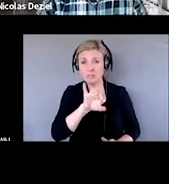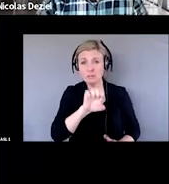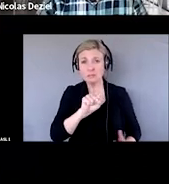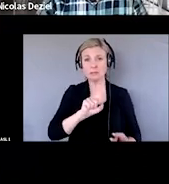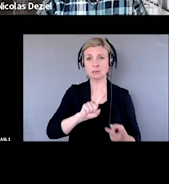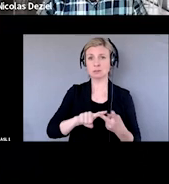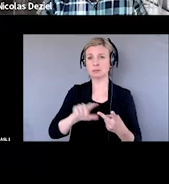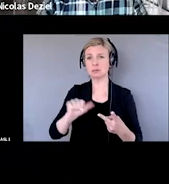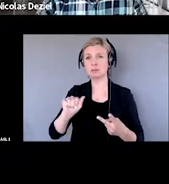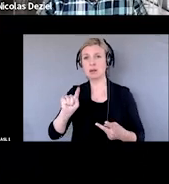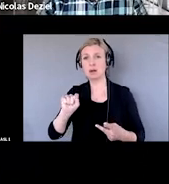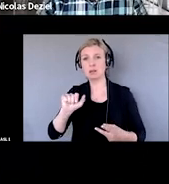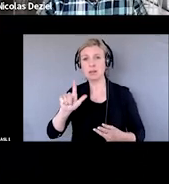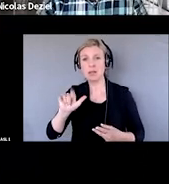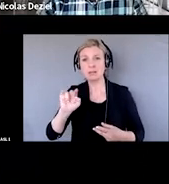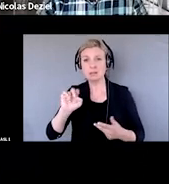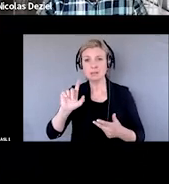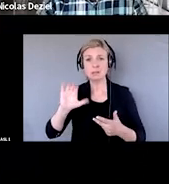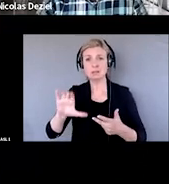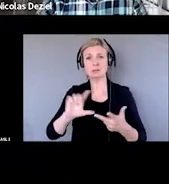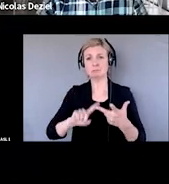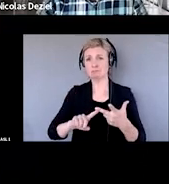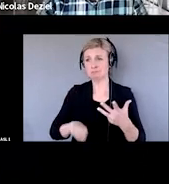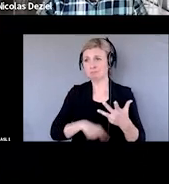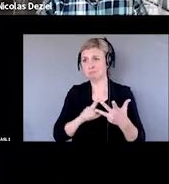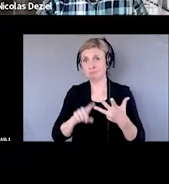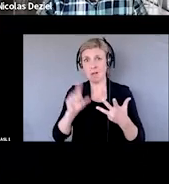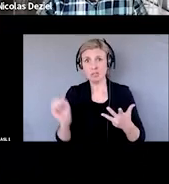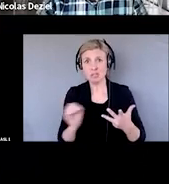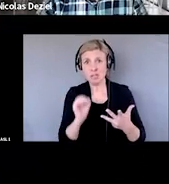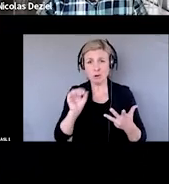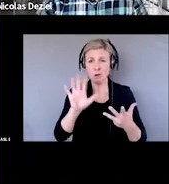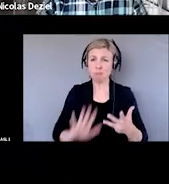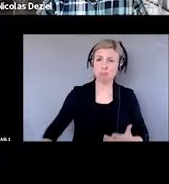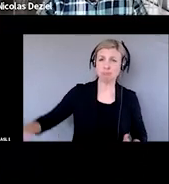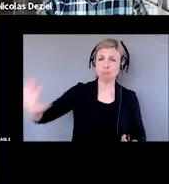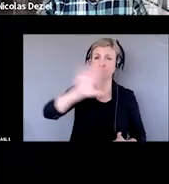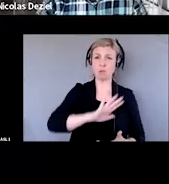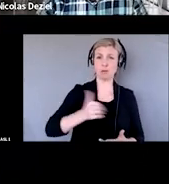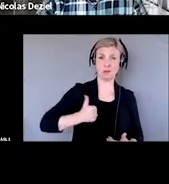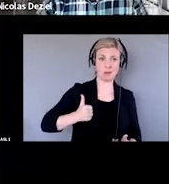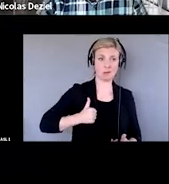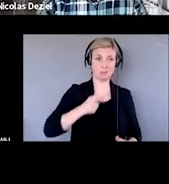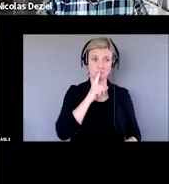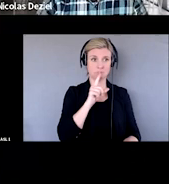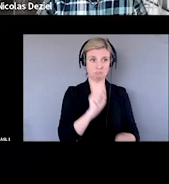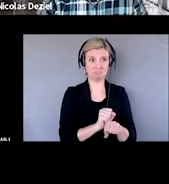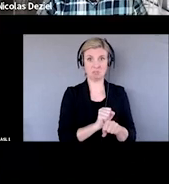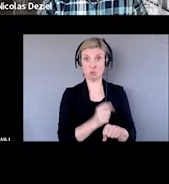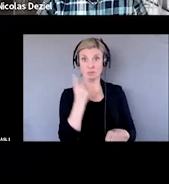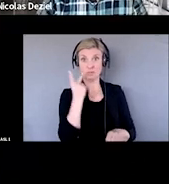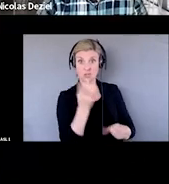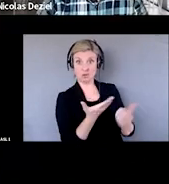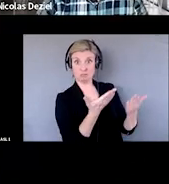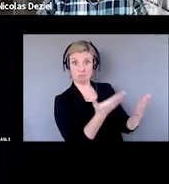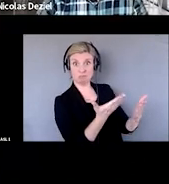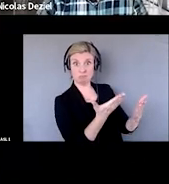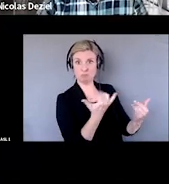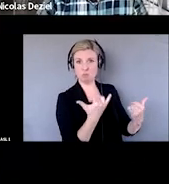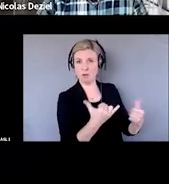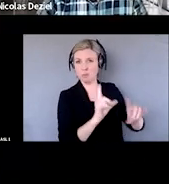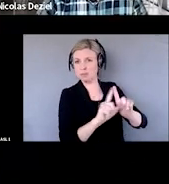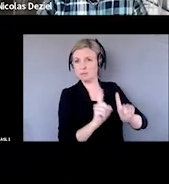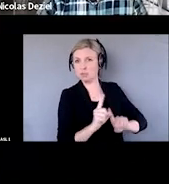we are across the country, really. And you see on screen what the services we cannot provide that I've mentioned